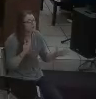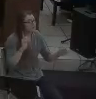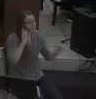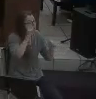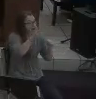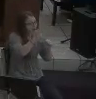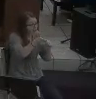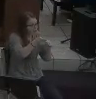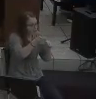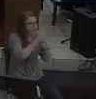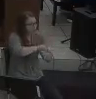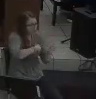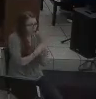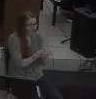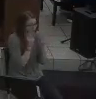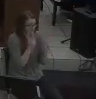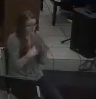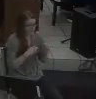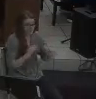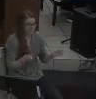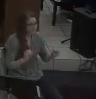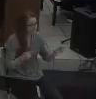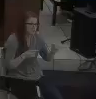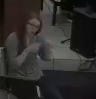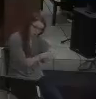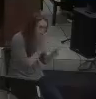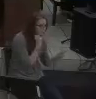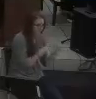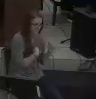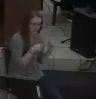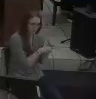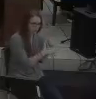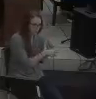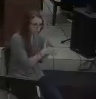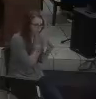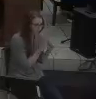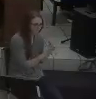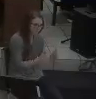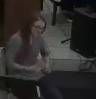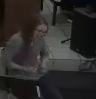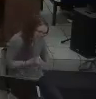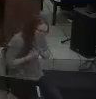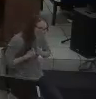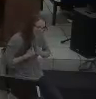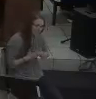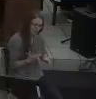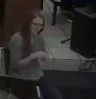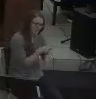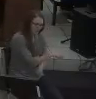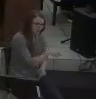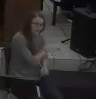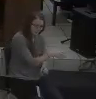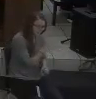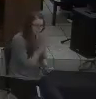the world will see me no more. But you'll see me, because I live, and you will live as